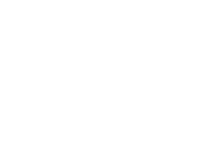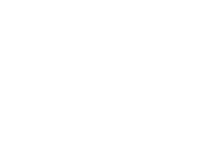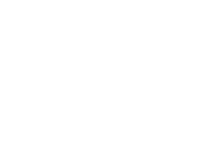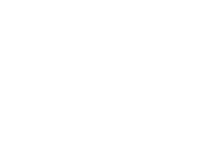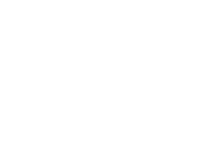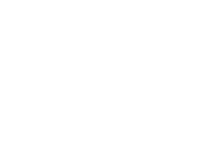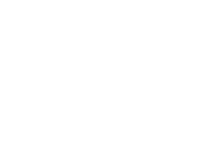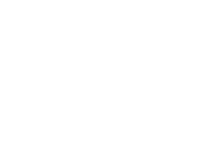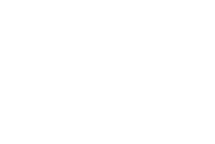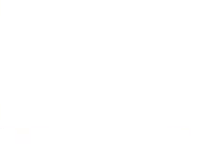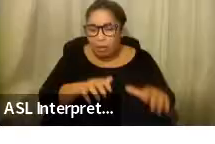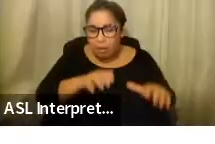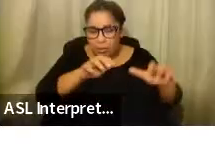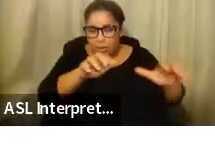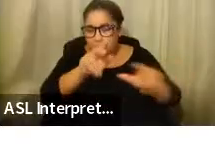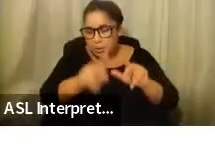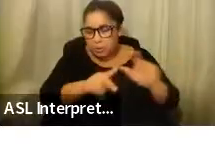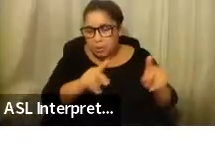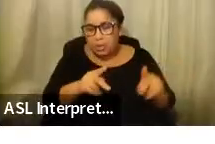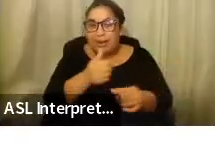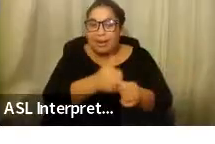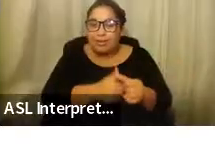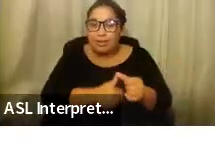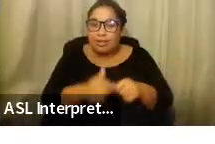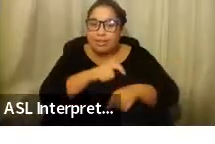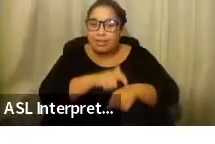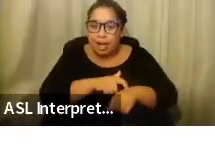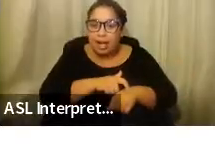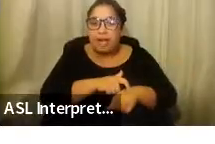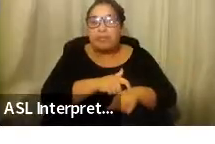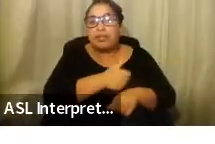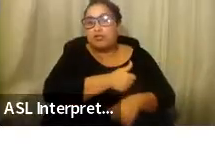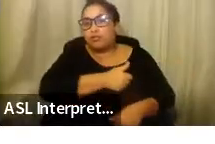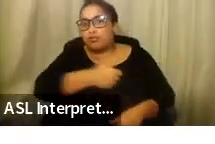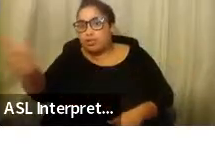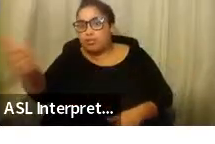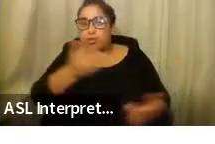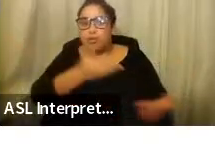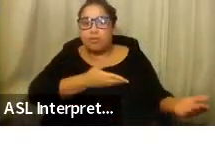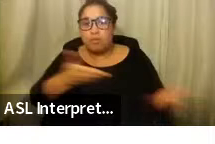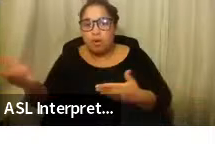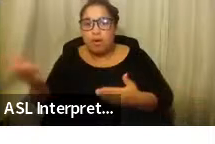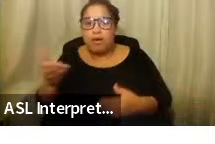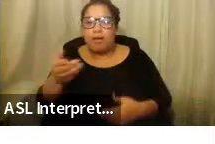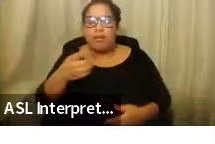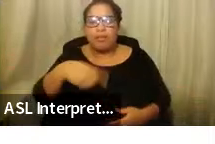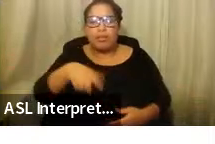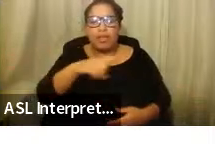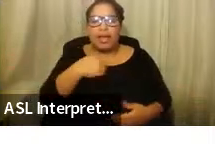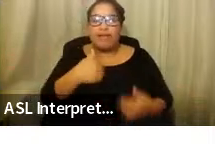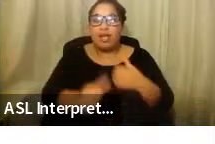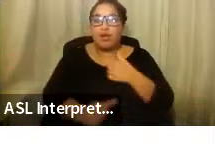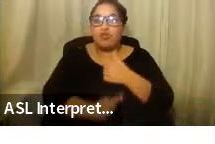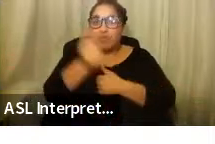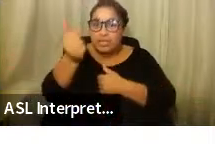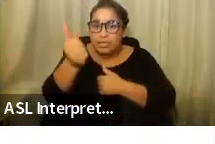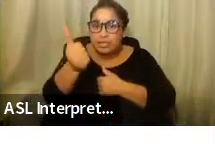adult population, that every time they get transported, they are at risk